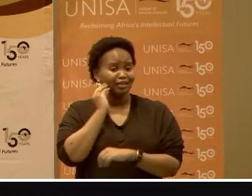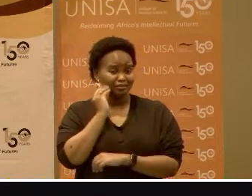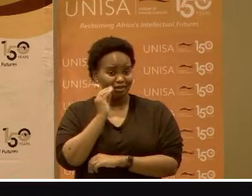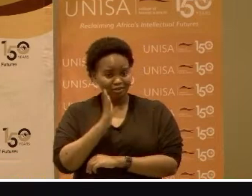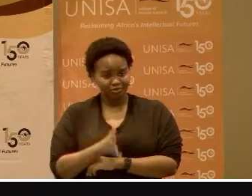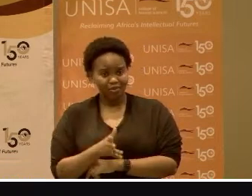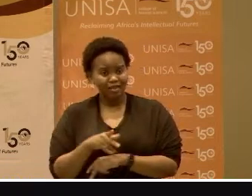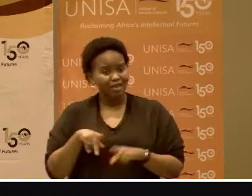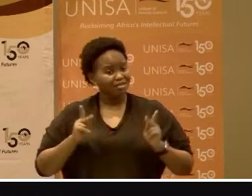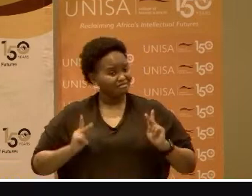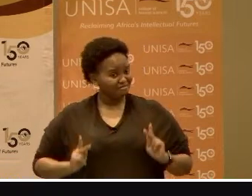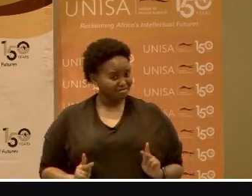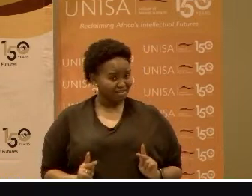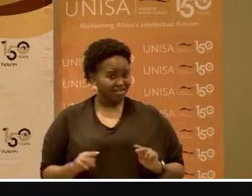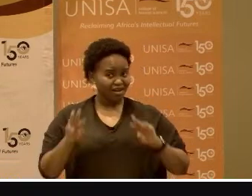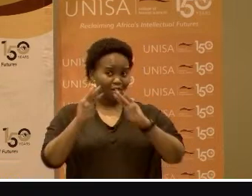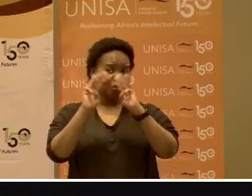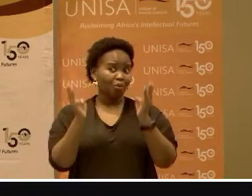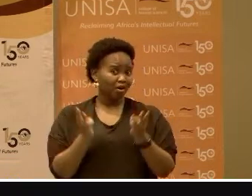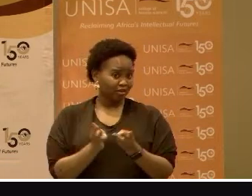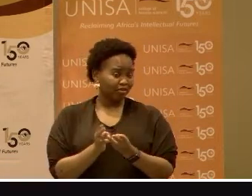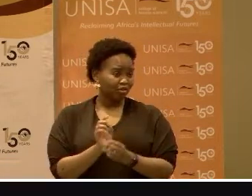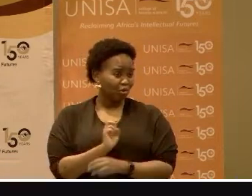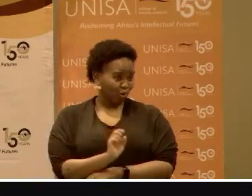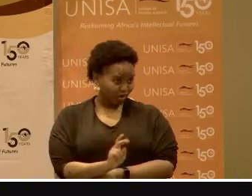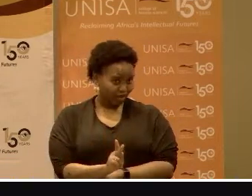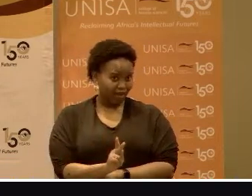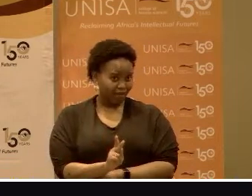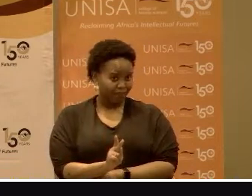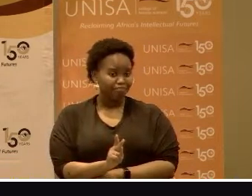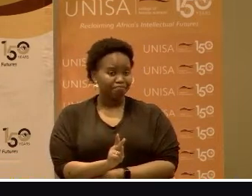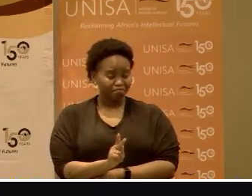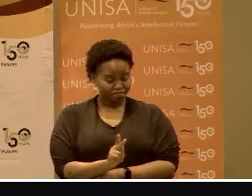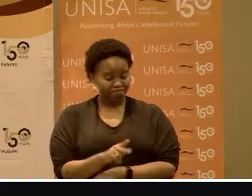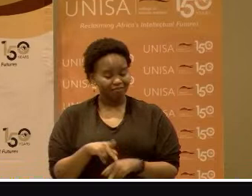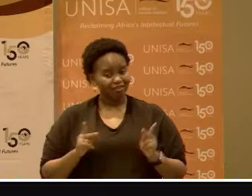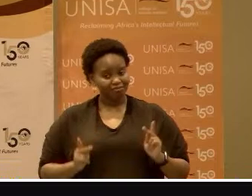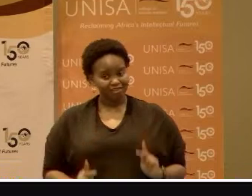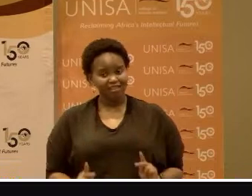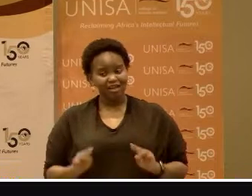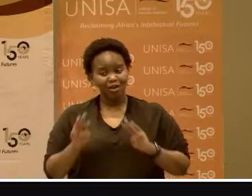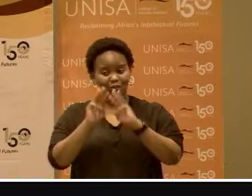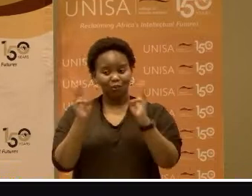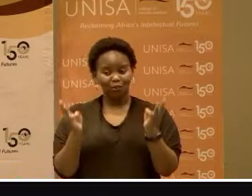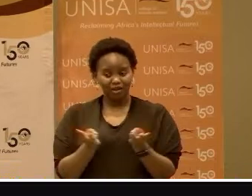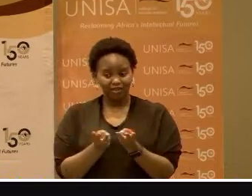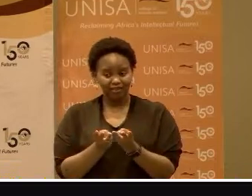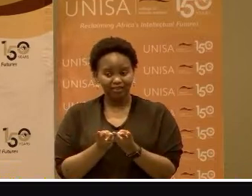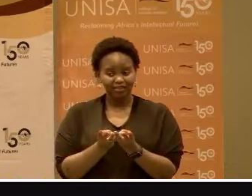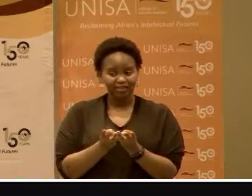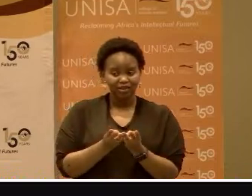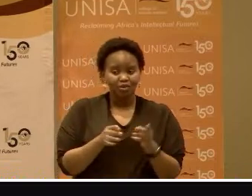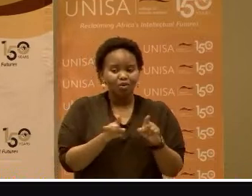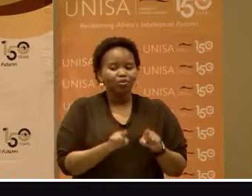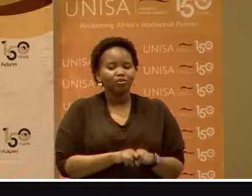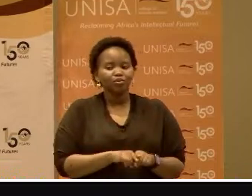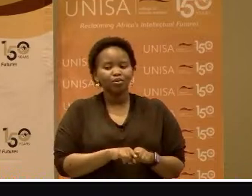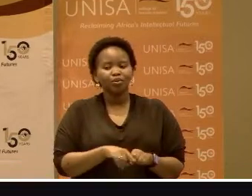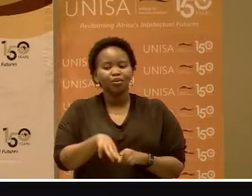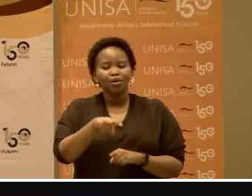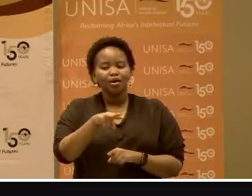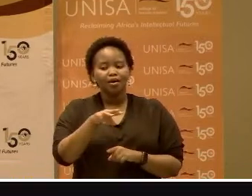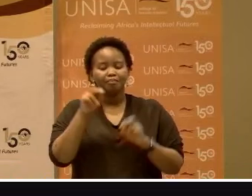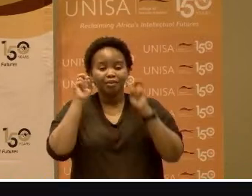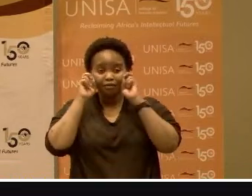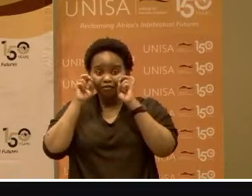physical world. Okay? With the physical world versus the virtual world for resources. The metaverse